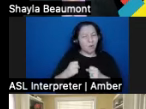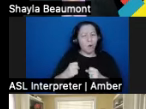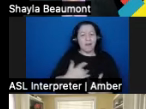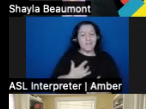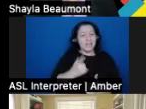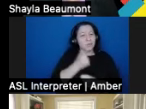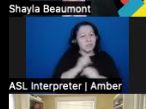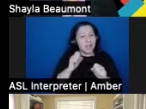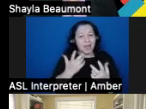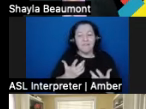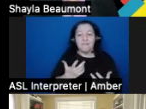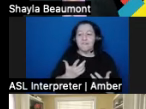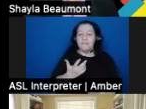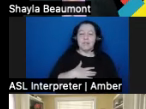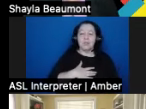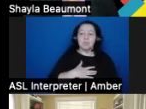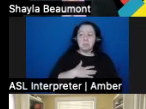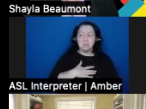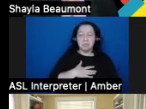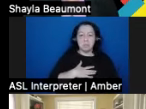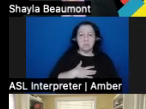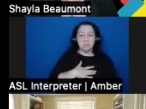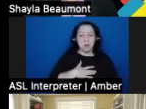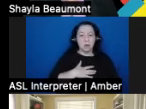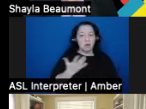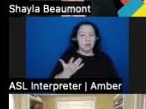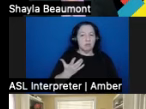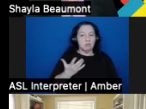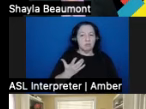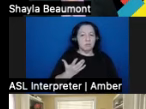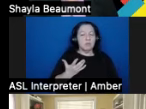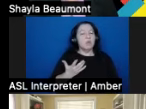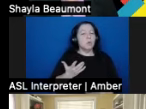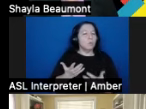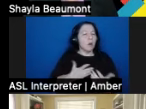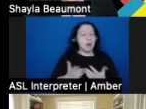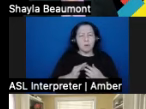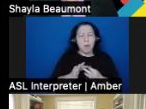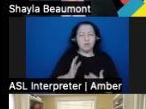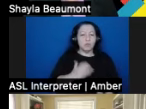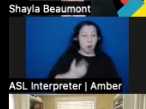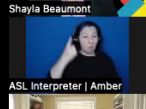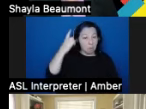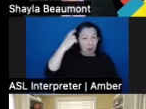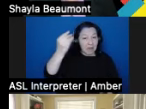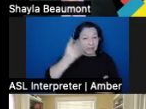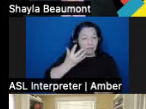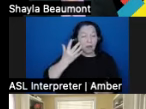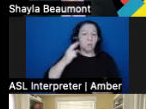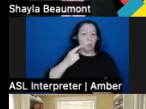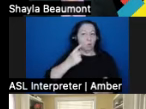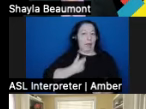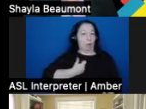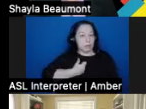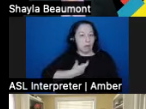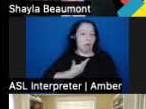right? And so what we are telling ourselves, or what our brain might be telling us, can even be counterintuitive to